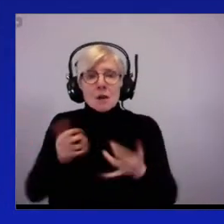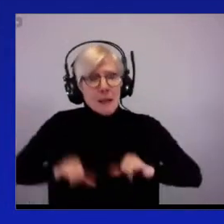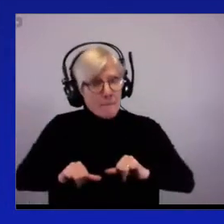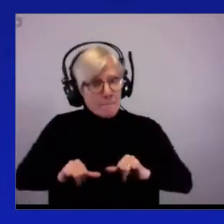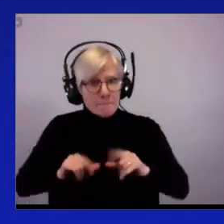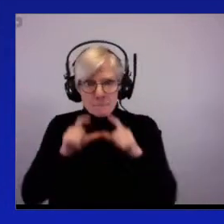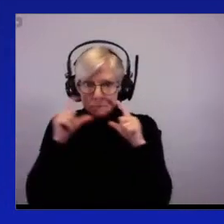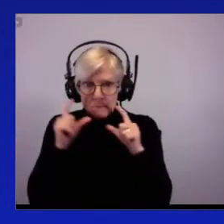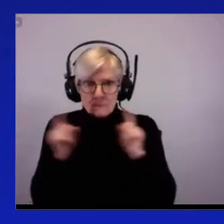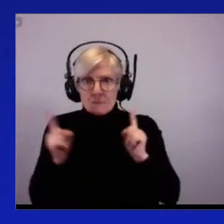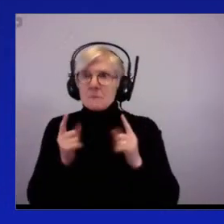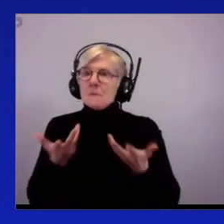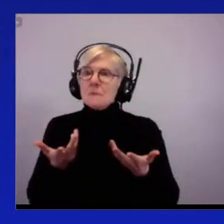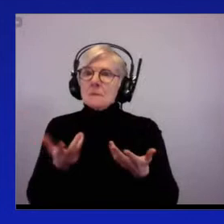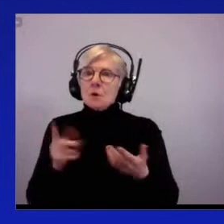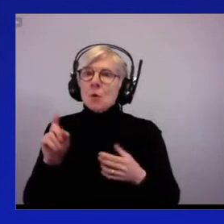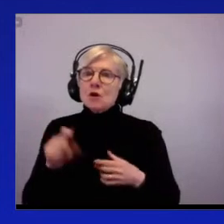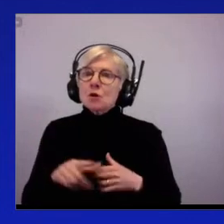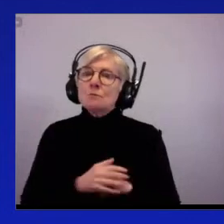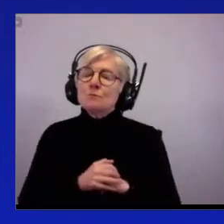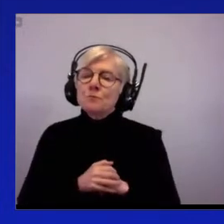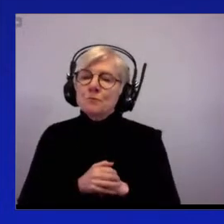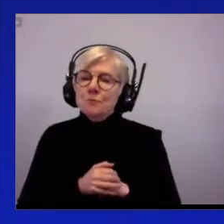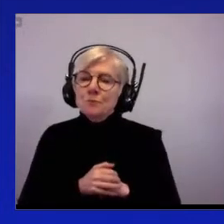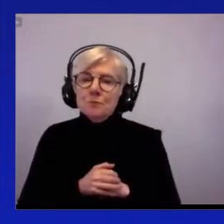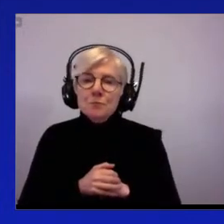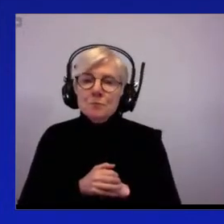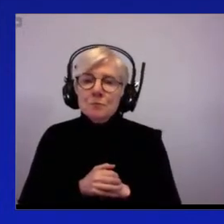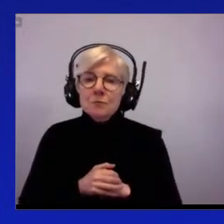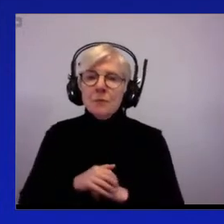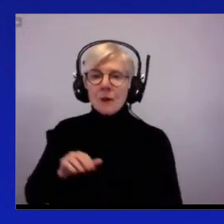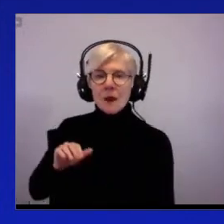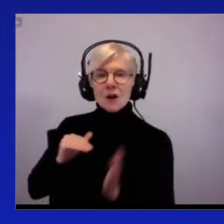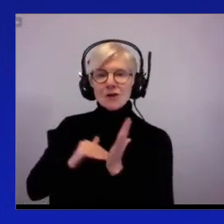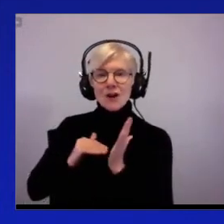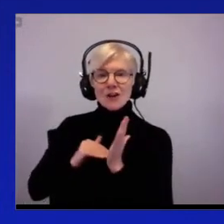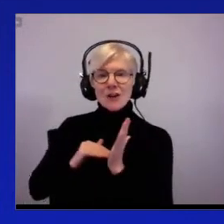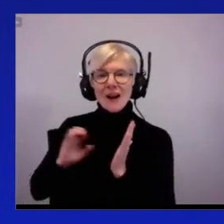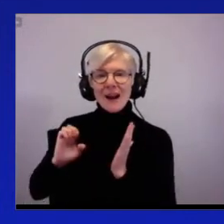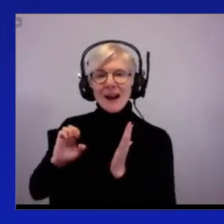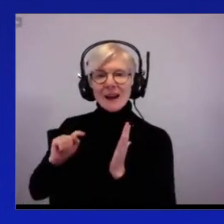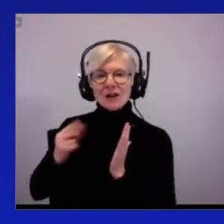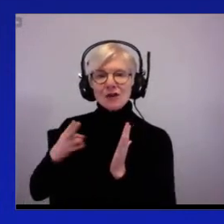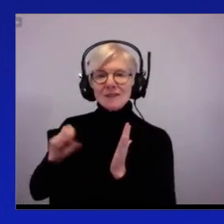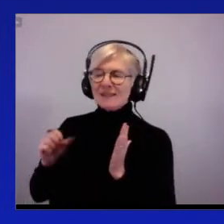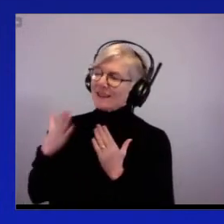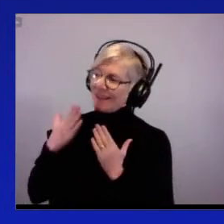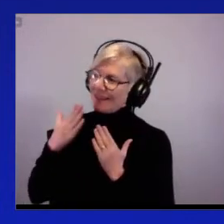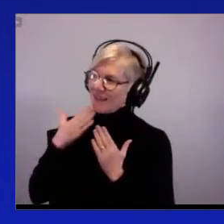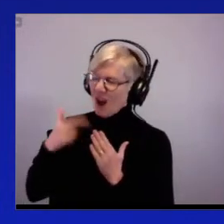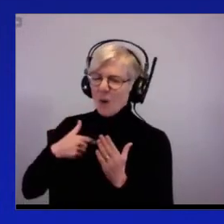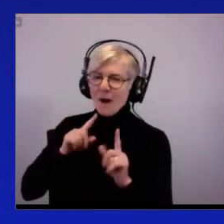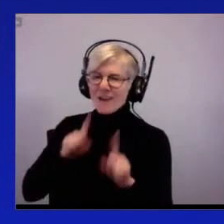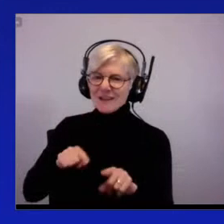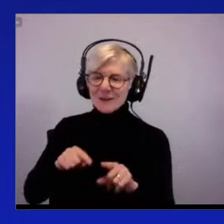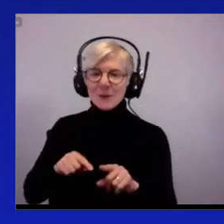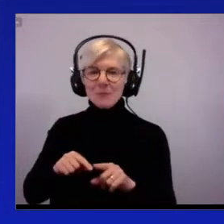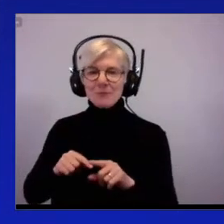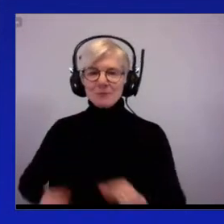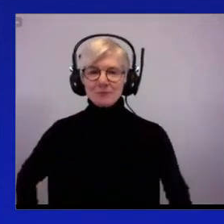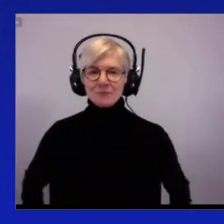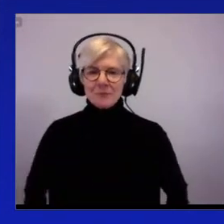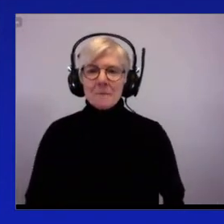social behavior. Thank you. I will take this one, I guess, Mr. DeMonte. We know from